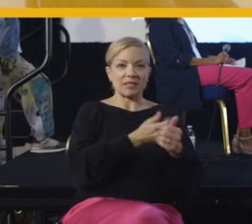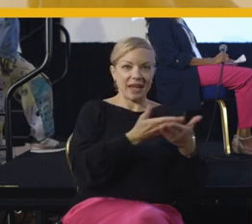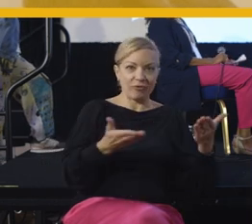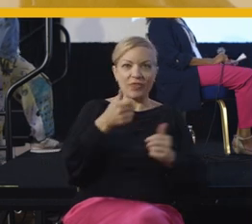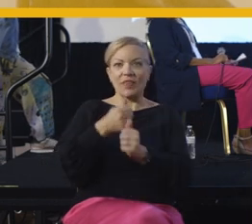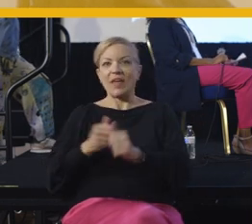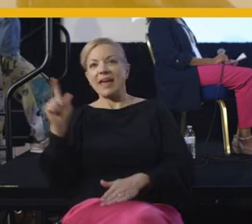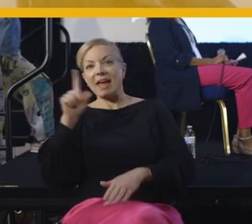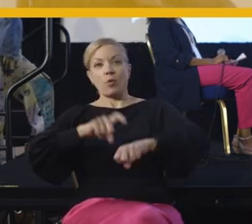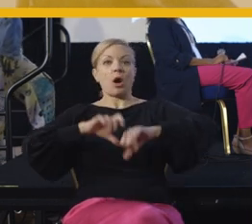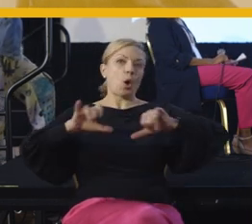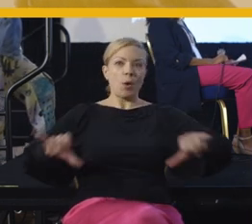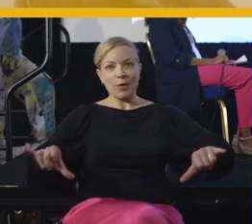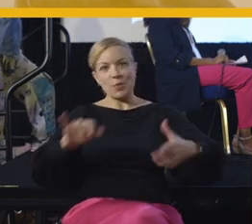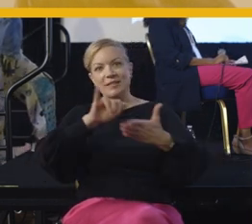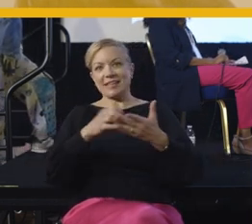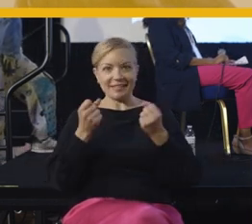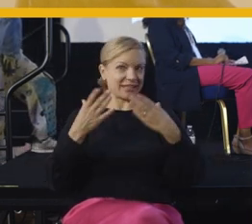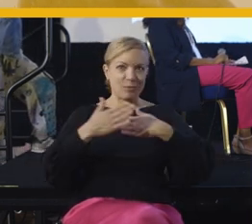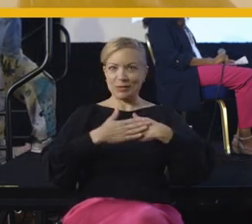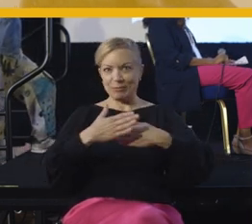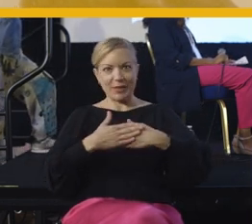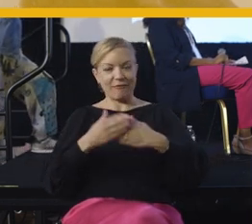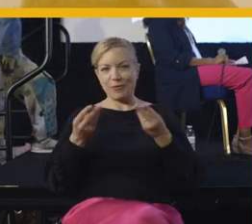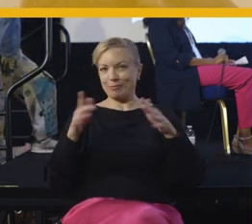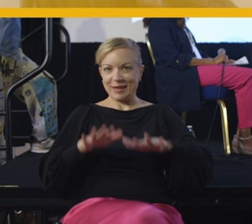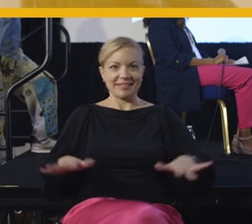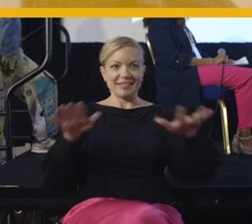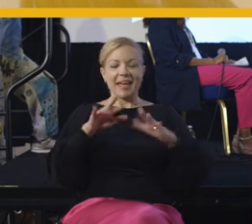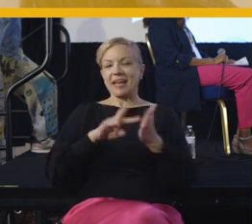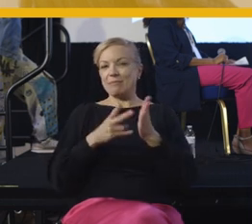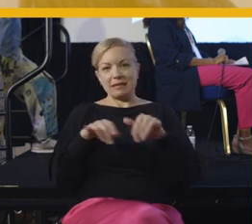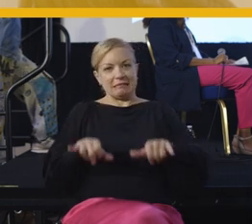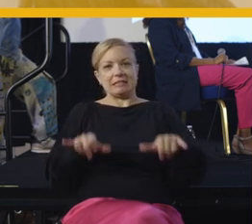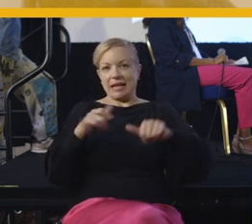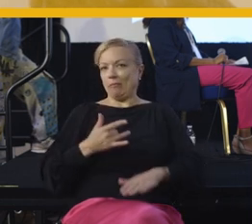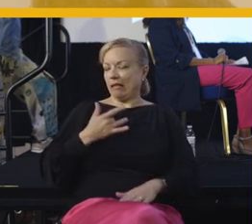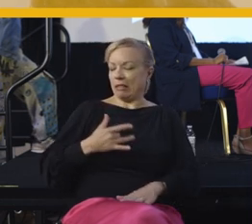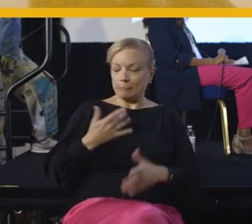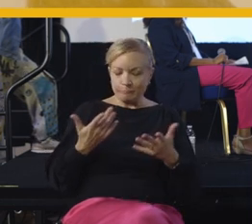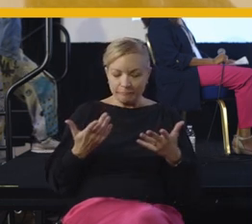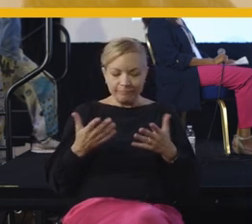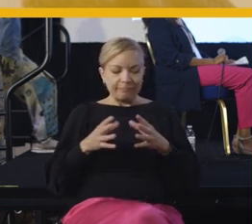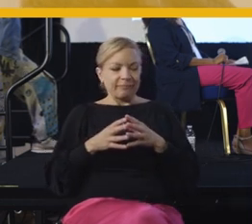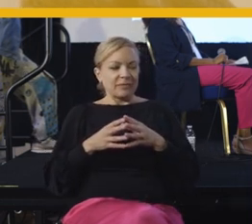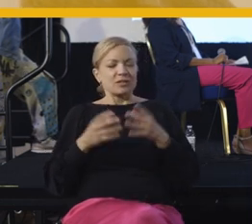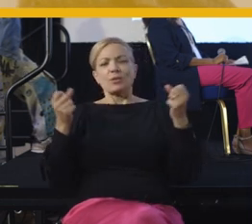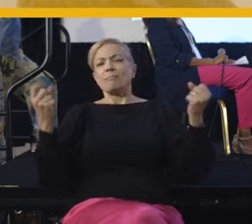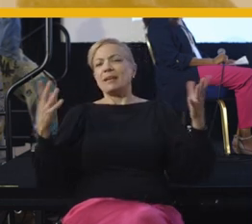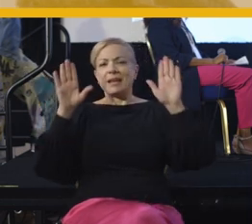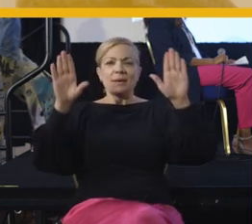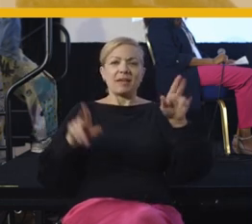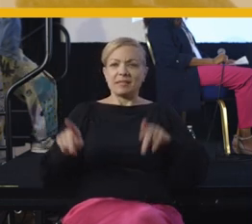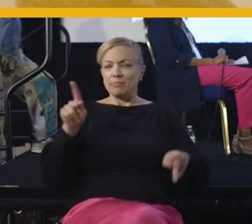Once, which is kind of the multi-platform landscape we're all in, and it has the same manic energy of that film. But just there's a lot of amazing people